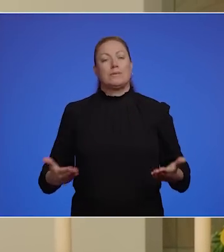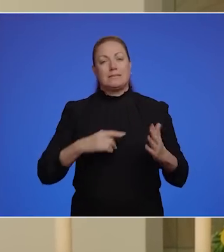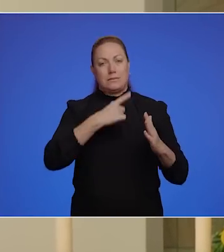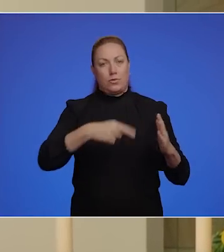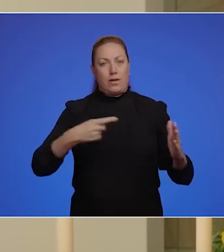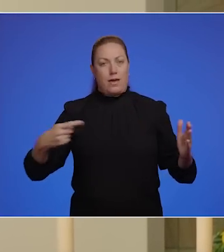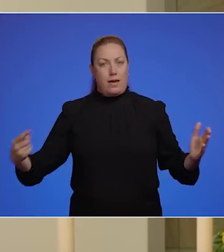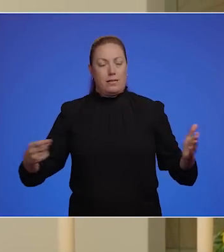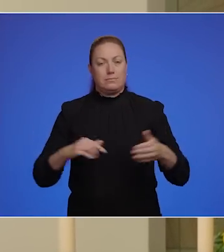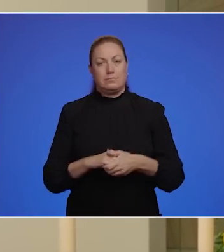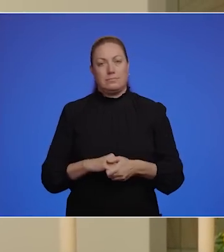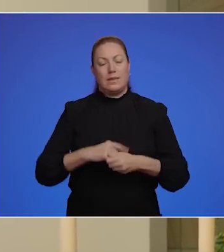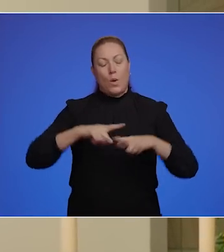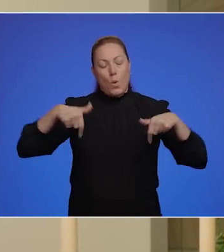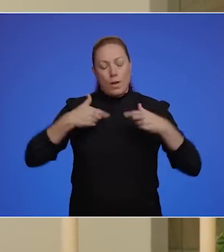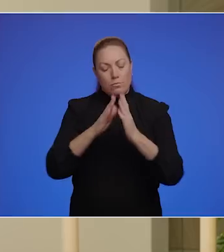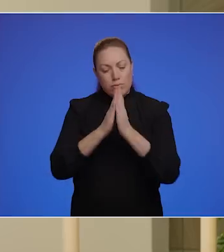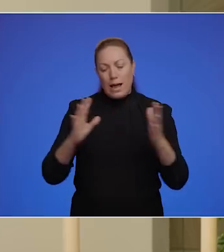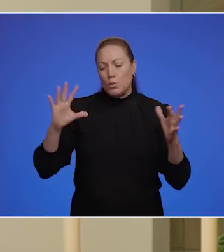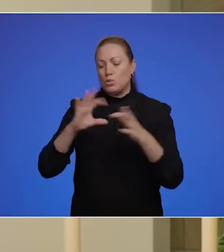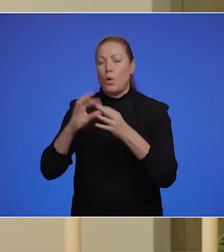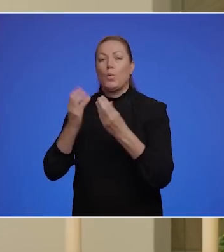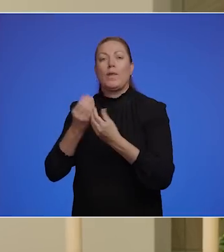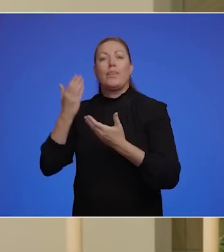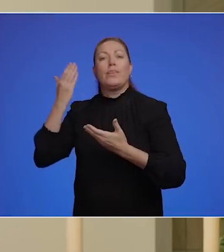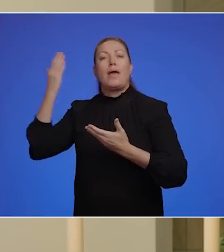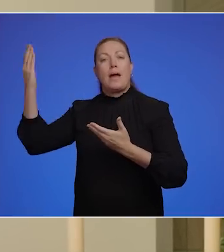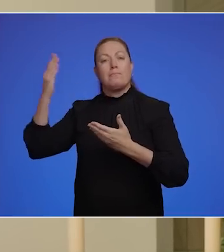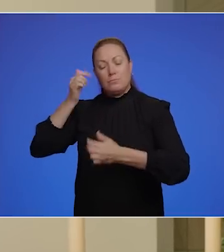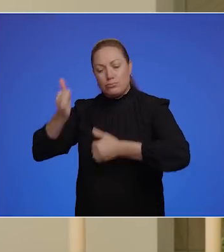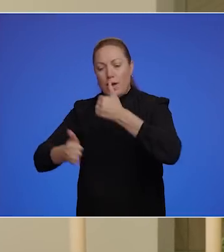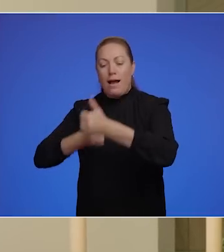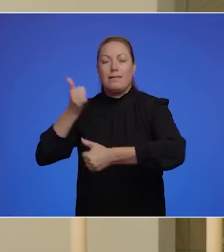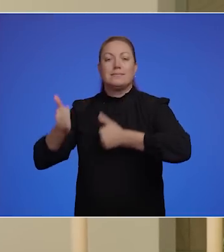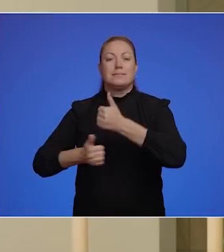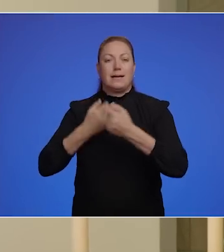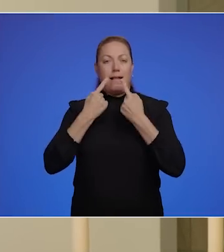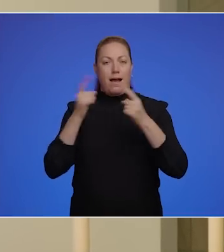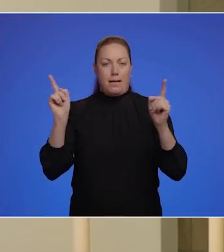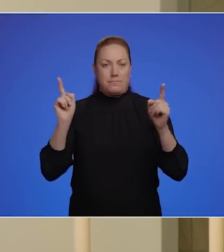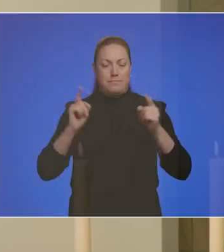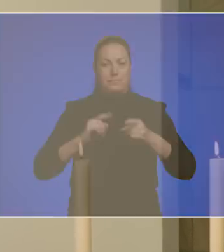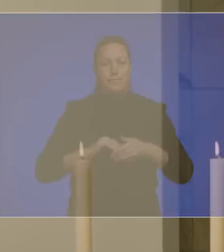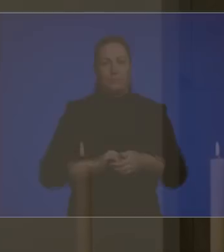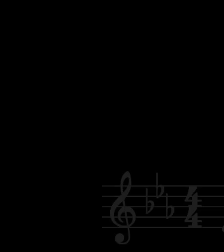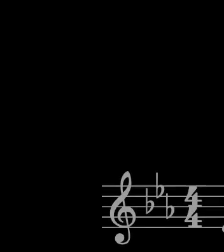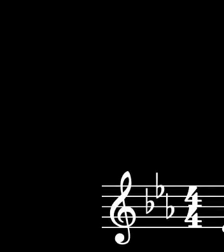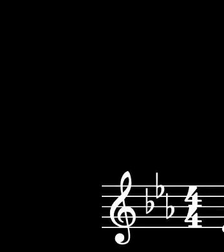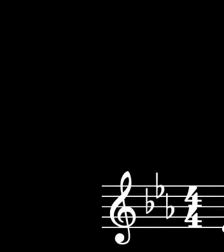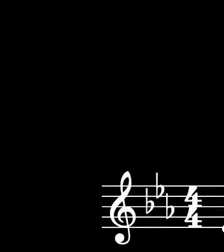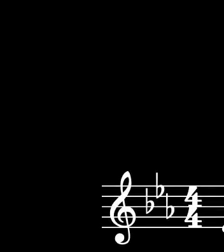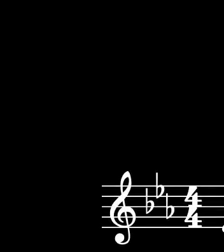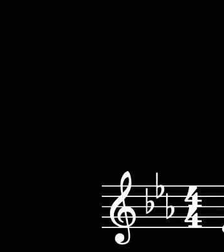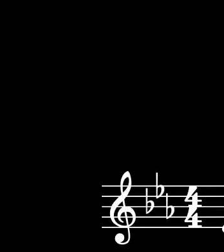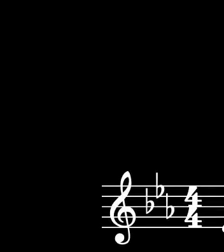forever. May our voices, we pray, join with theirs in one chorus of exultant praise as we acclaim.